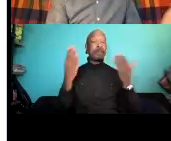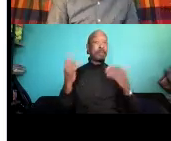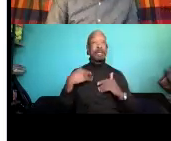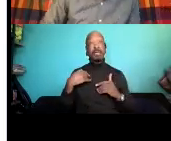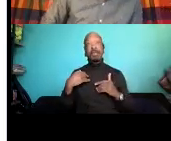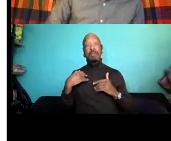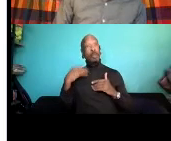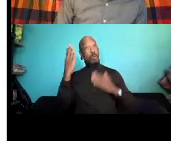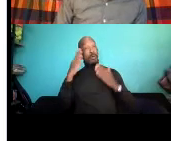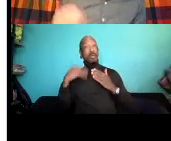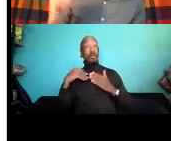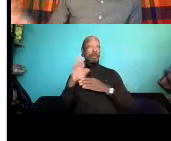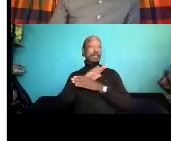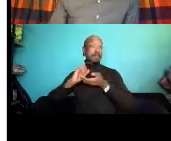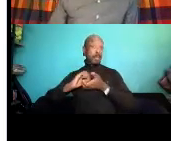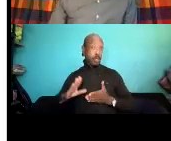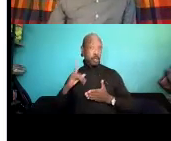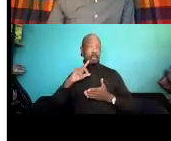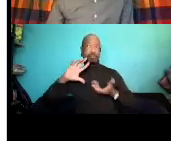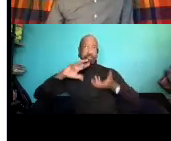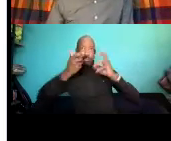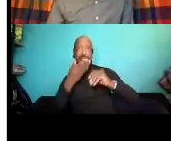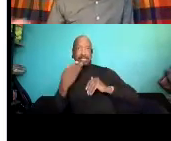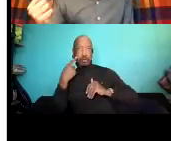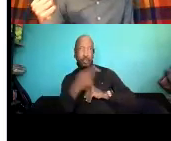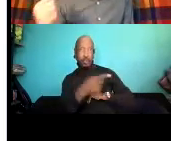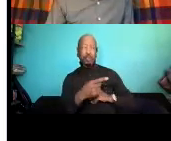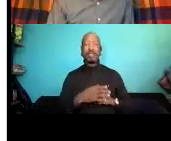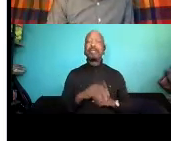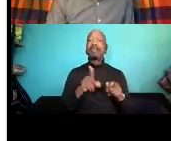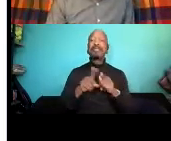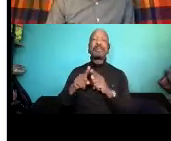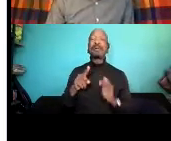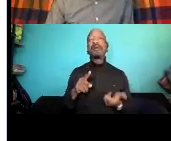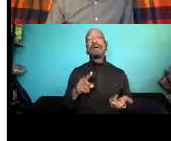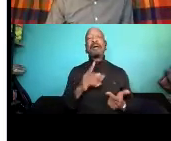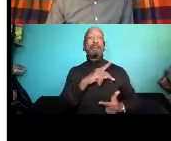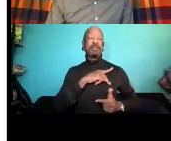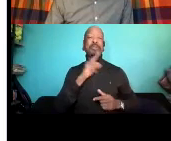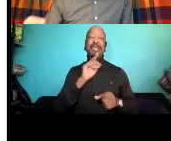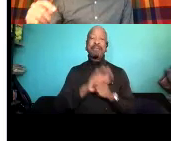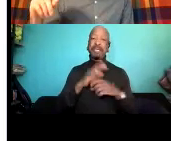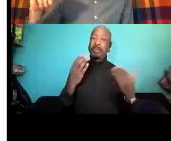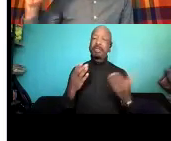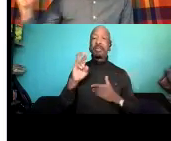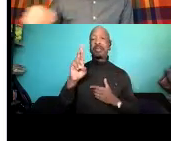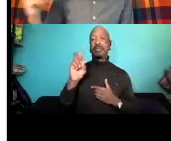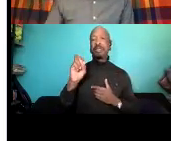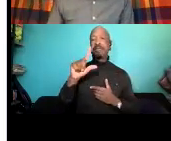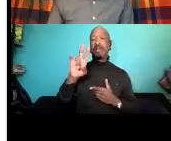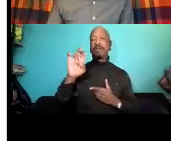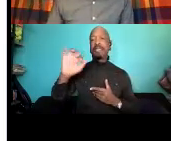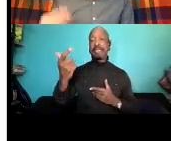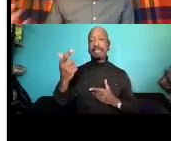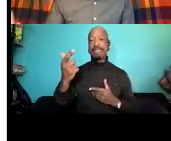for you. And a note on the personal guarantee, the Berkeley Revolving Loan Fund has done great work